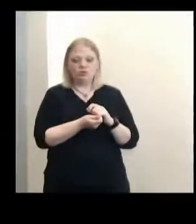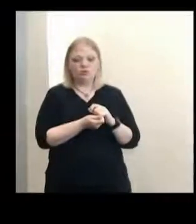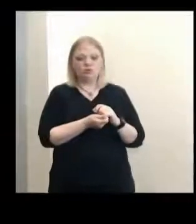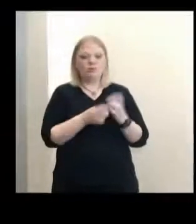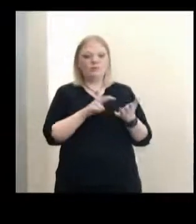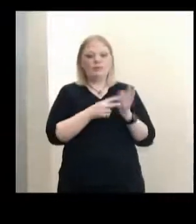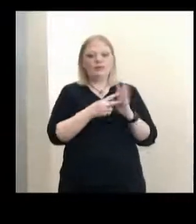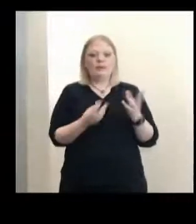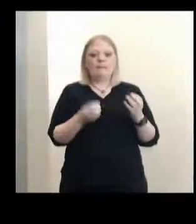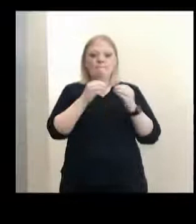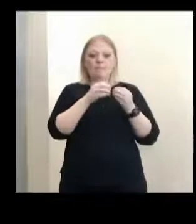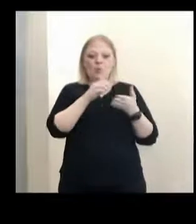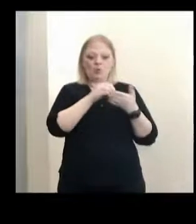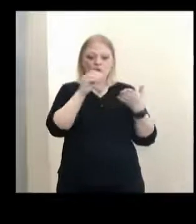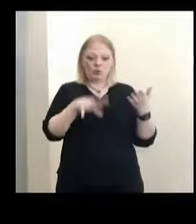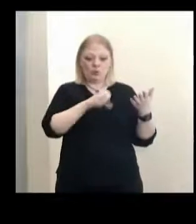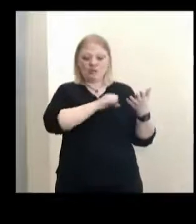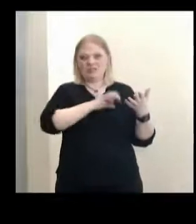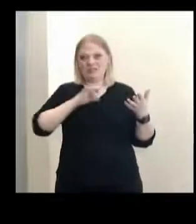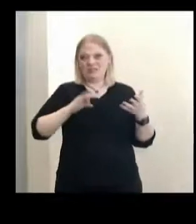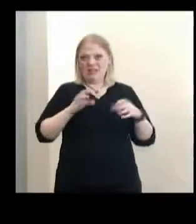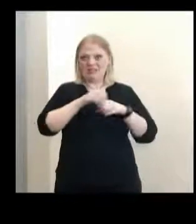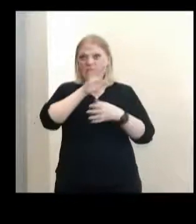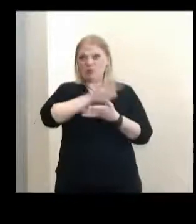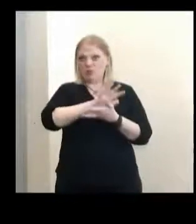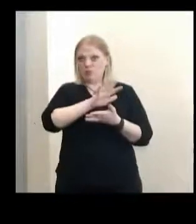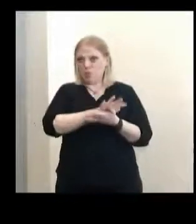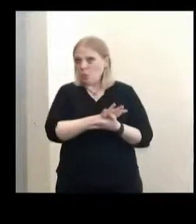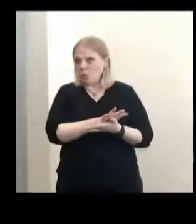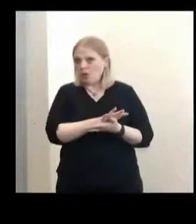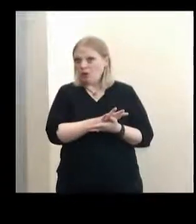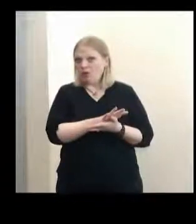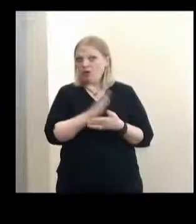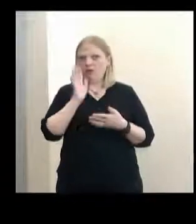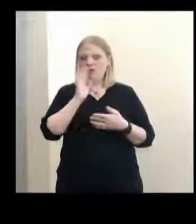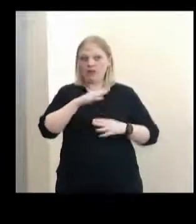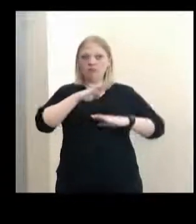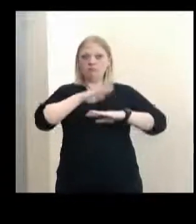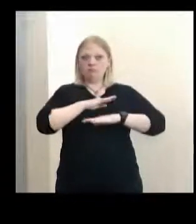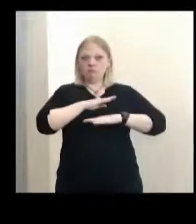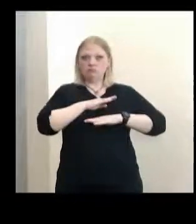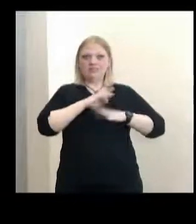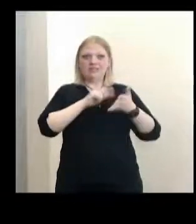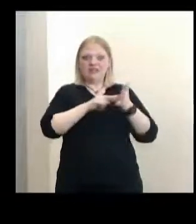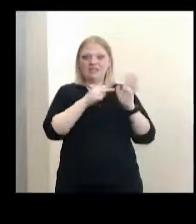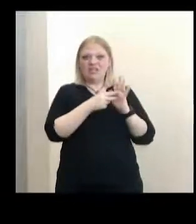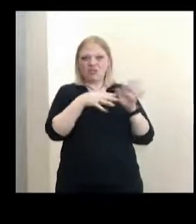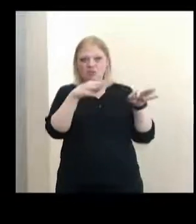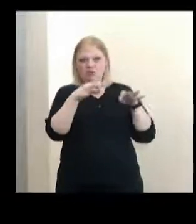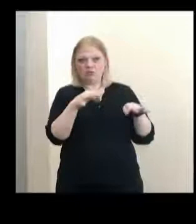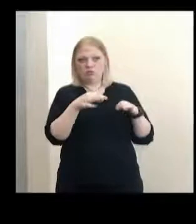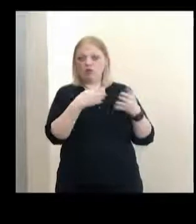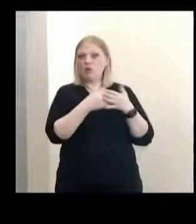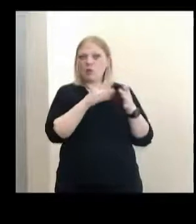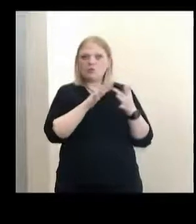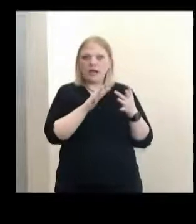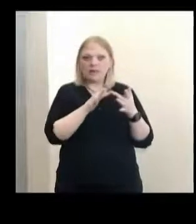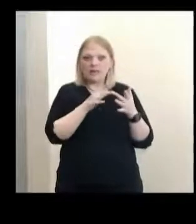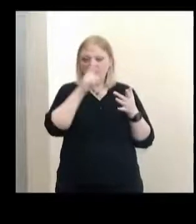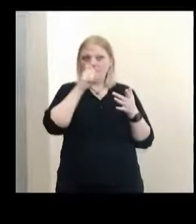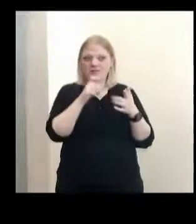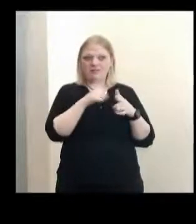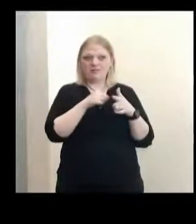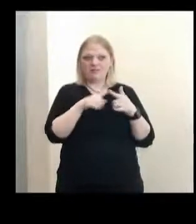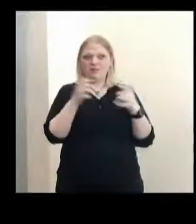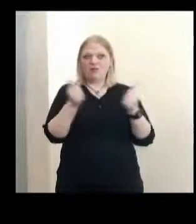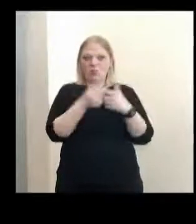students and staff in the school that will meet the definition of a close contact because they'll be within 6 feet